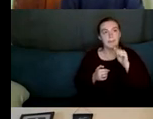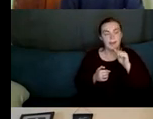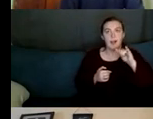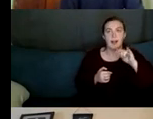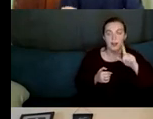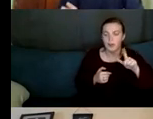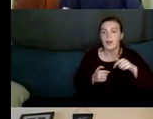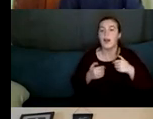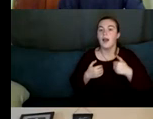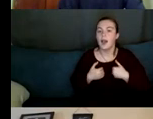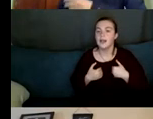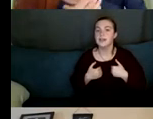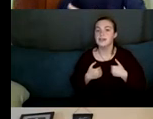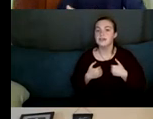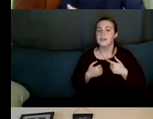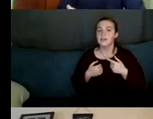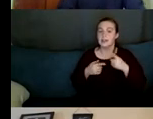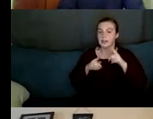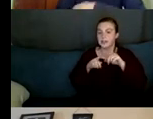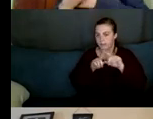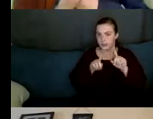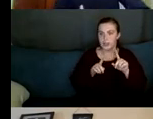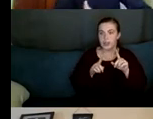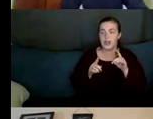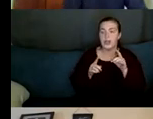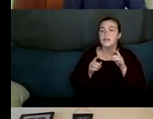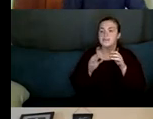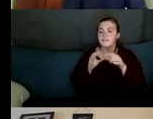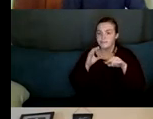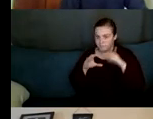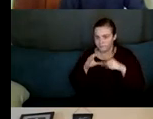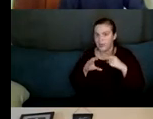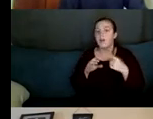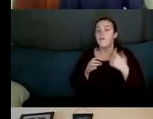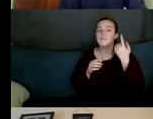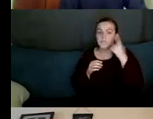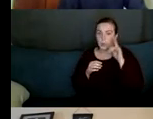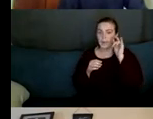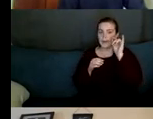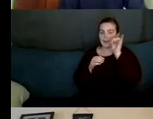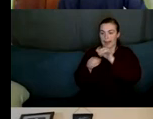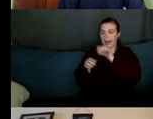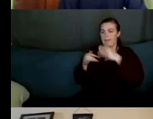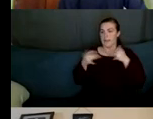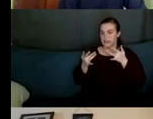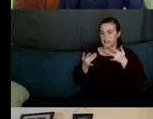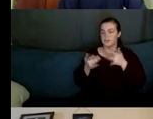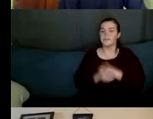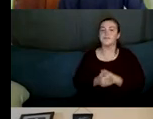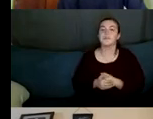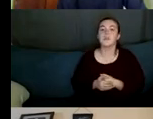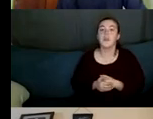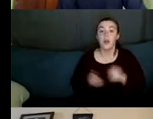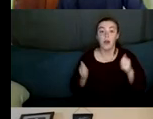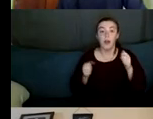Gmail, so either through your kingdom or through Gmail, whatever is appropriate for your group. All Gmail accounts do